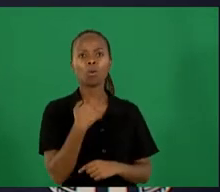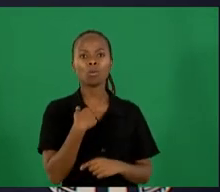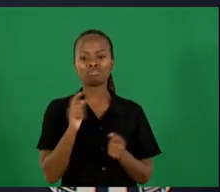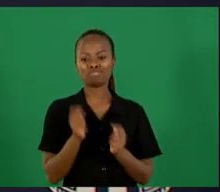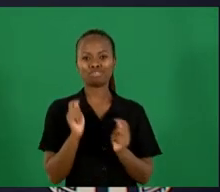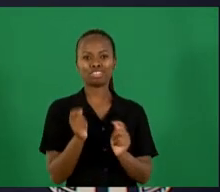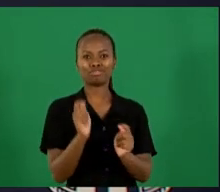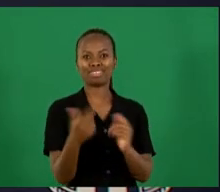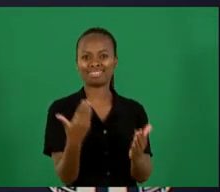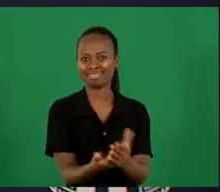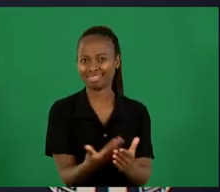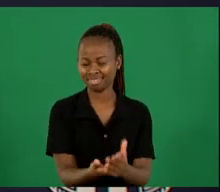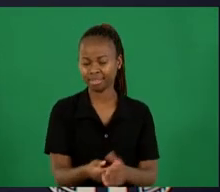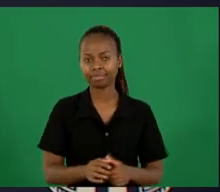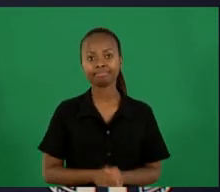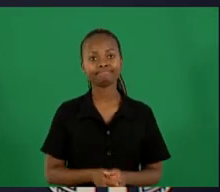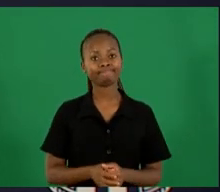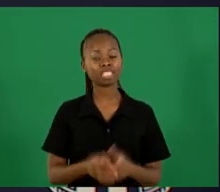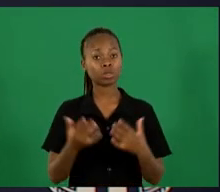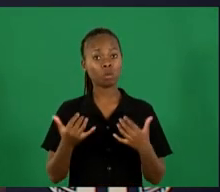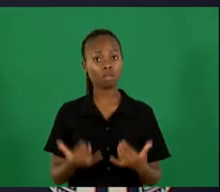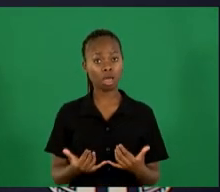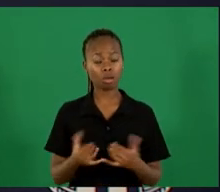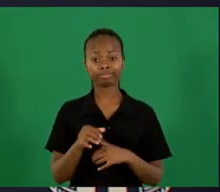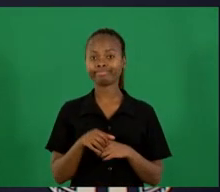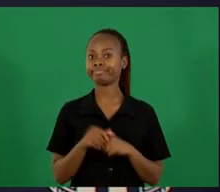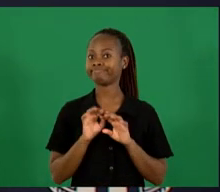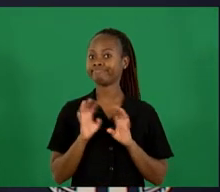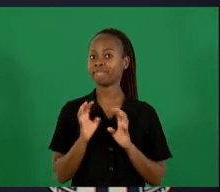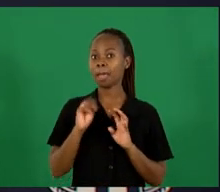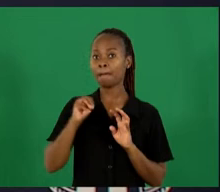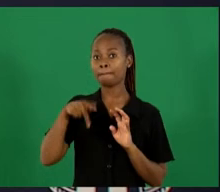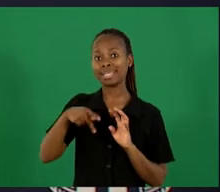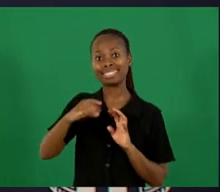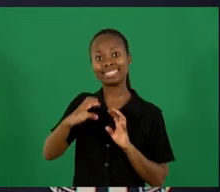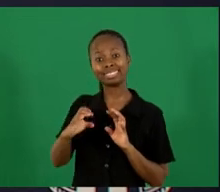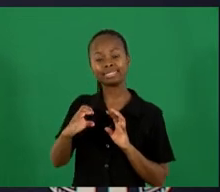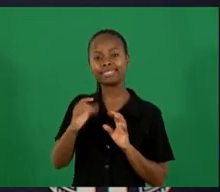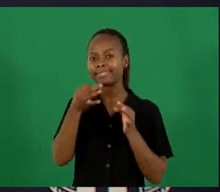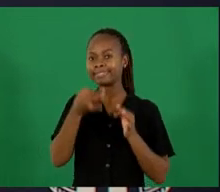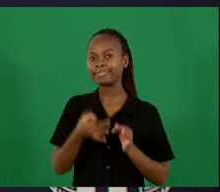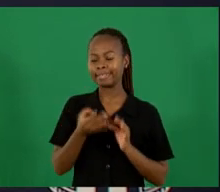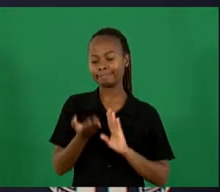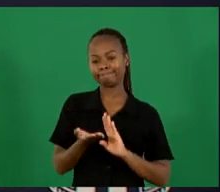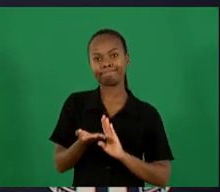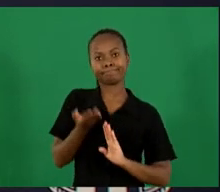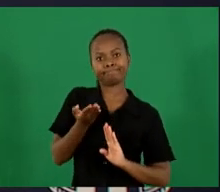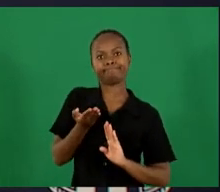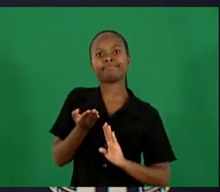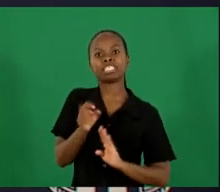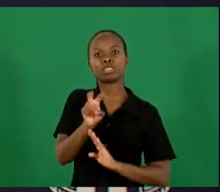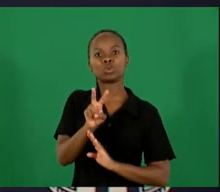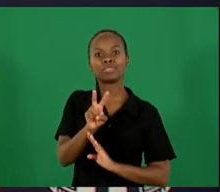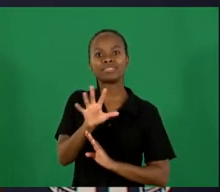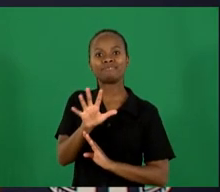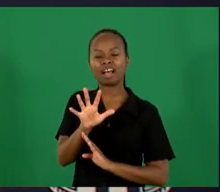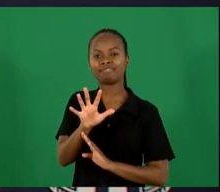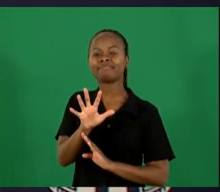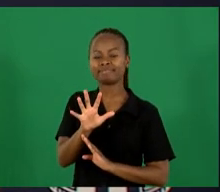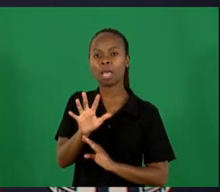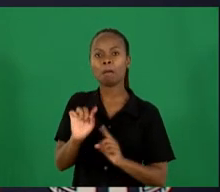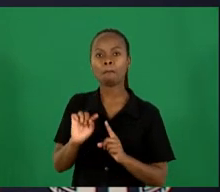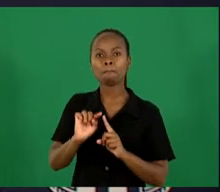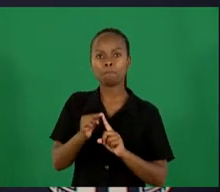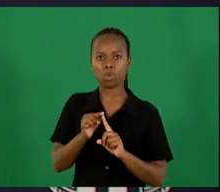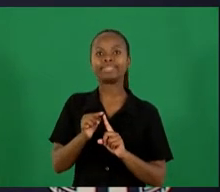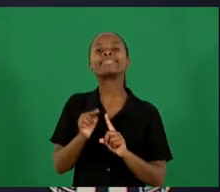Against this background, the MPC decided to increase the repurchase rate by 25 basis points